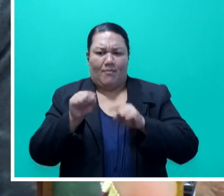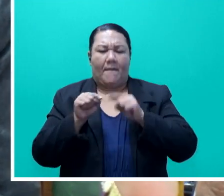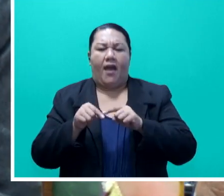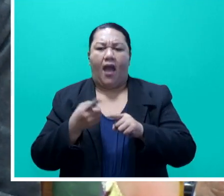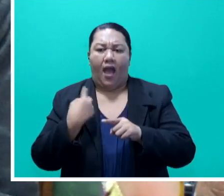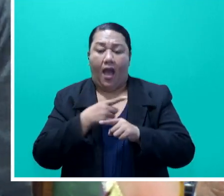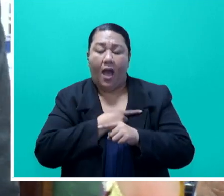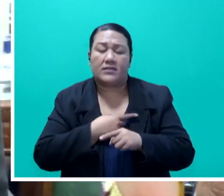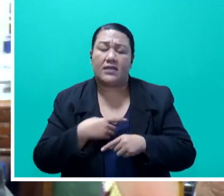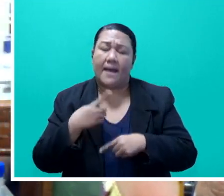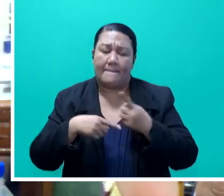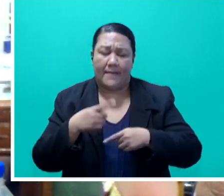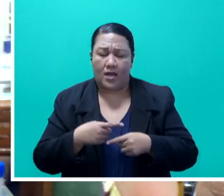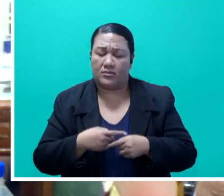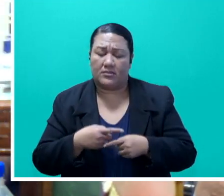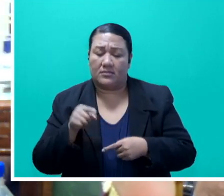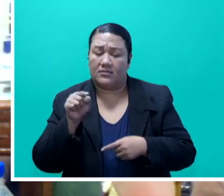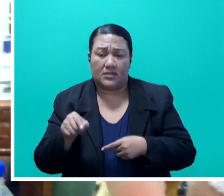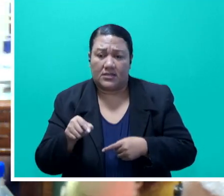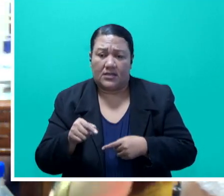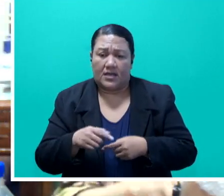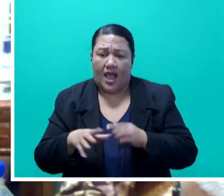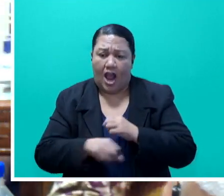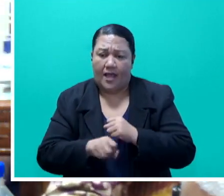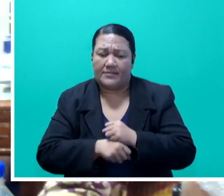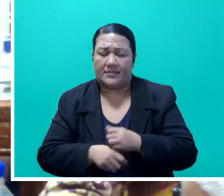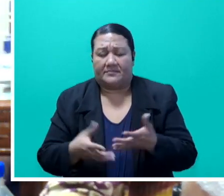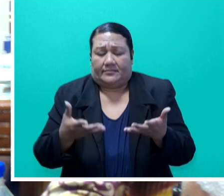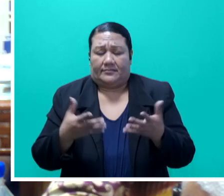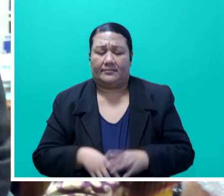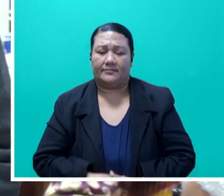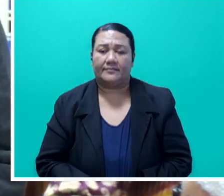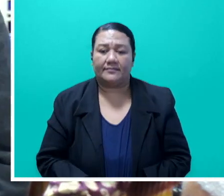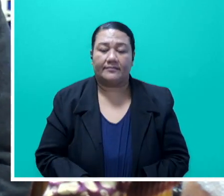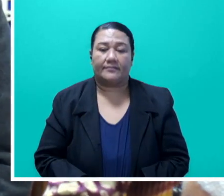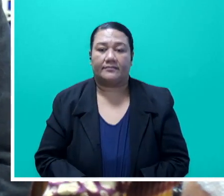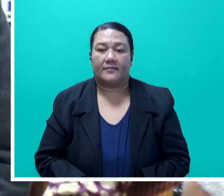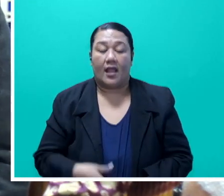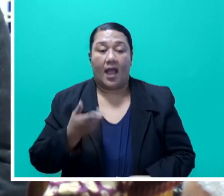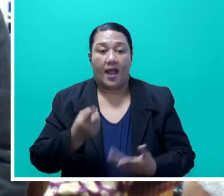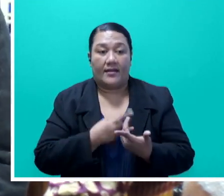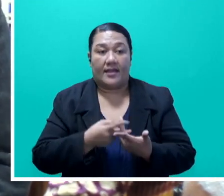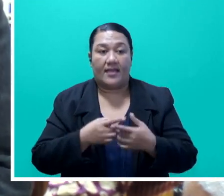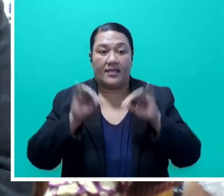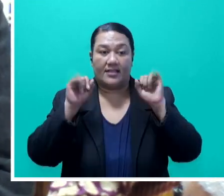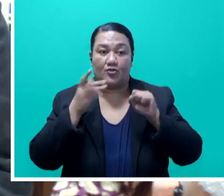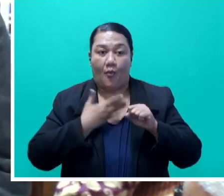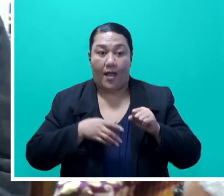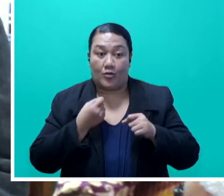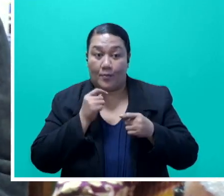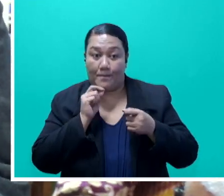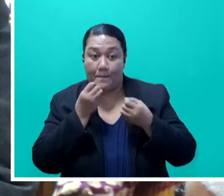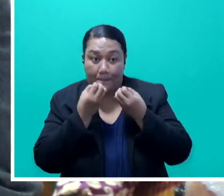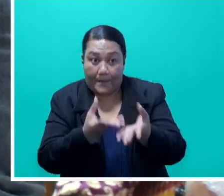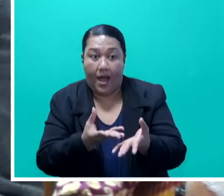place. So the other issue that I wish to also make is that they seem